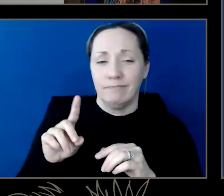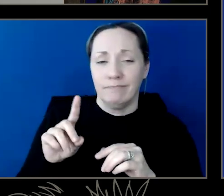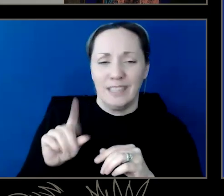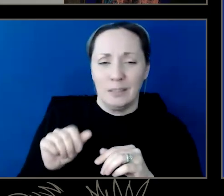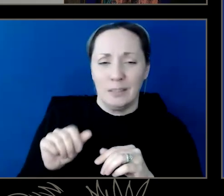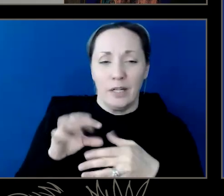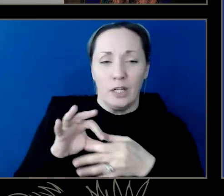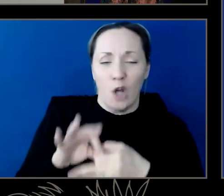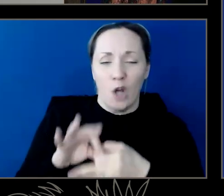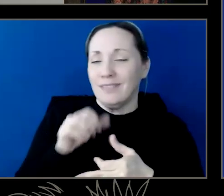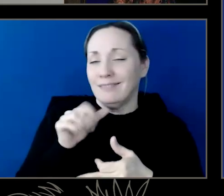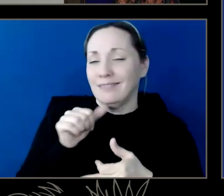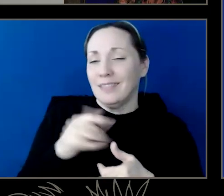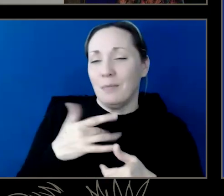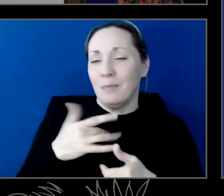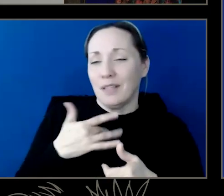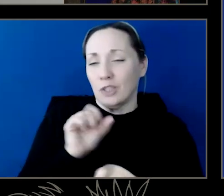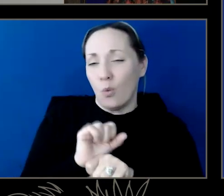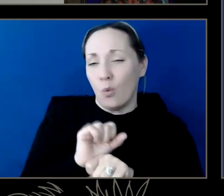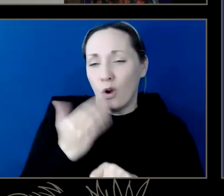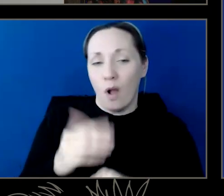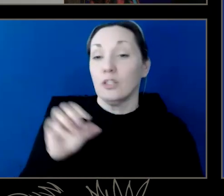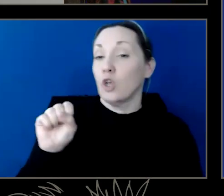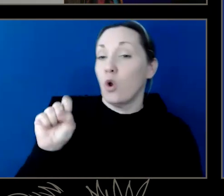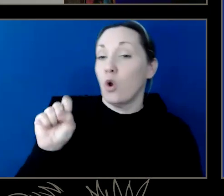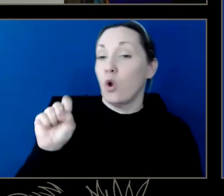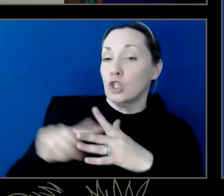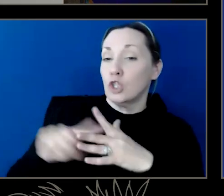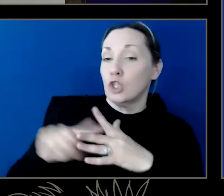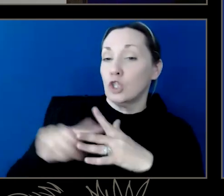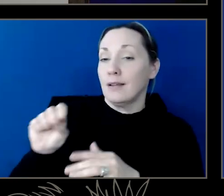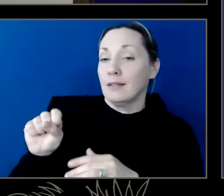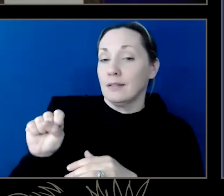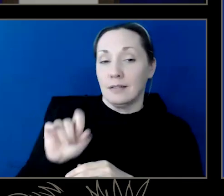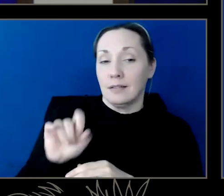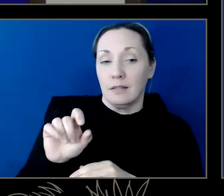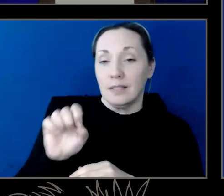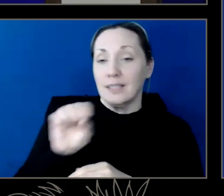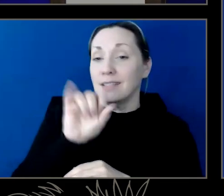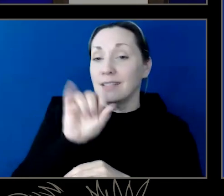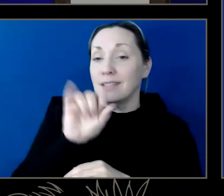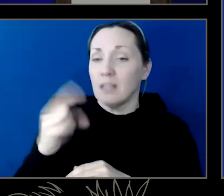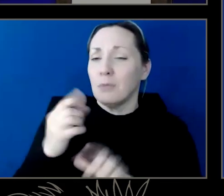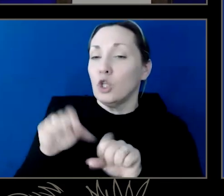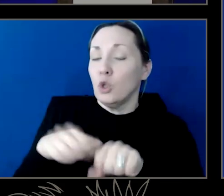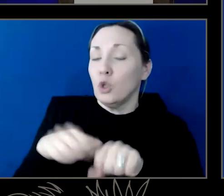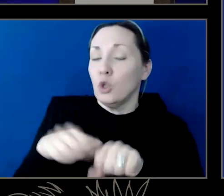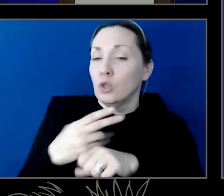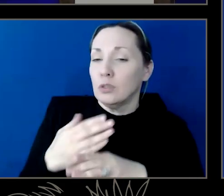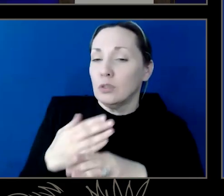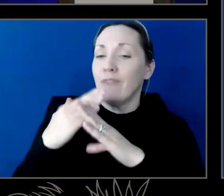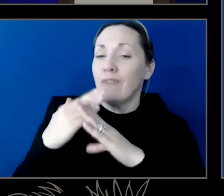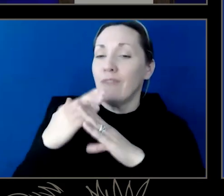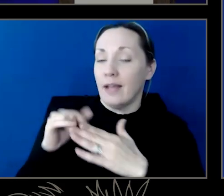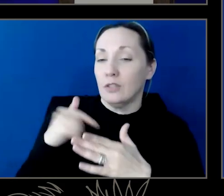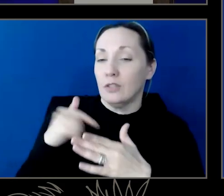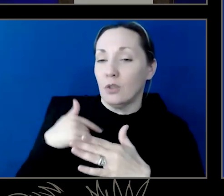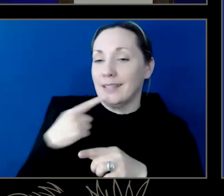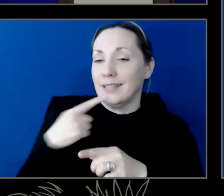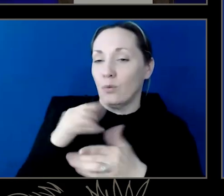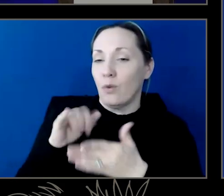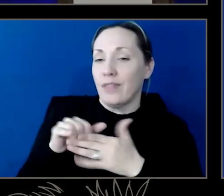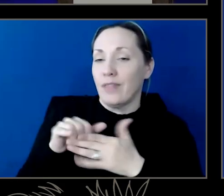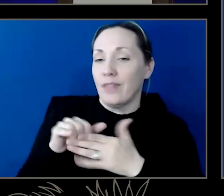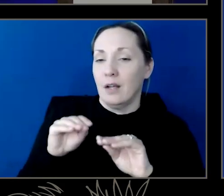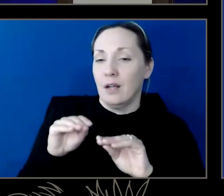doesn't work well. Starting size is something that you can use to, starting style is something you can use to prevent that, because it basically says this is what that element